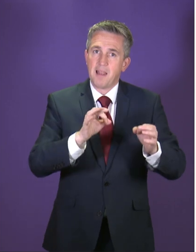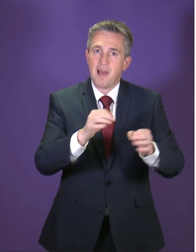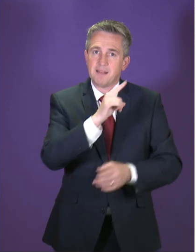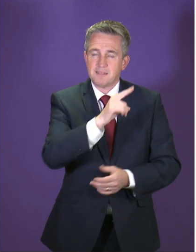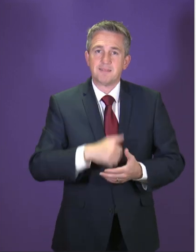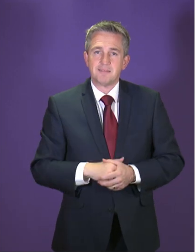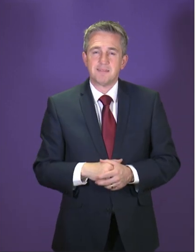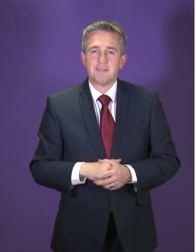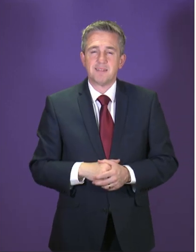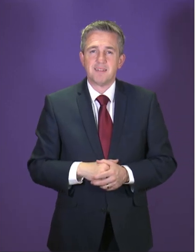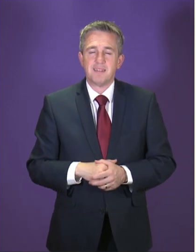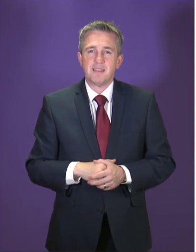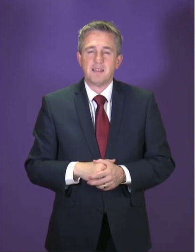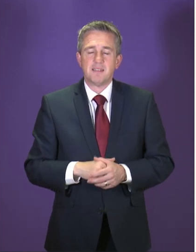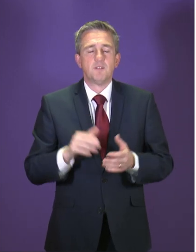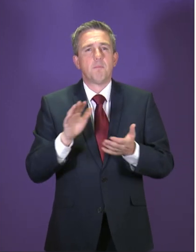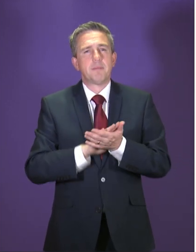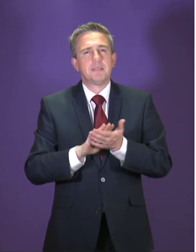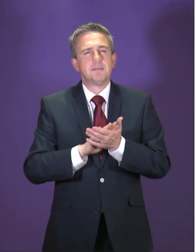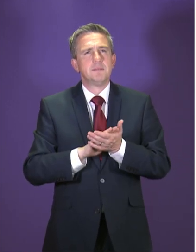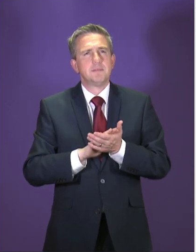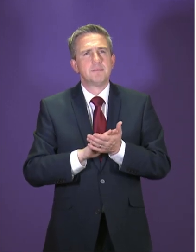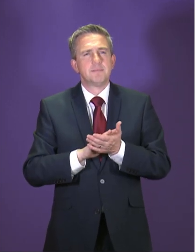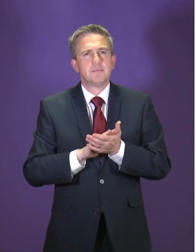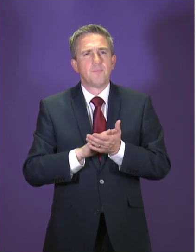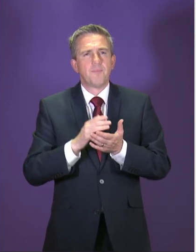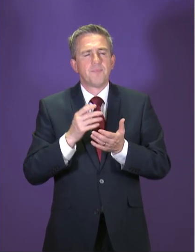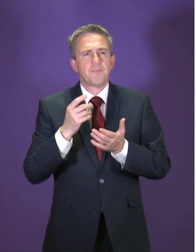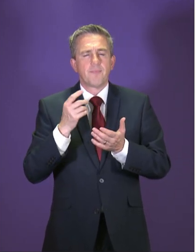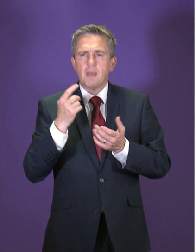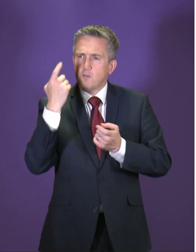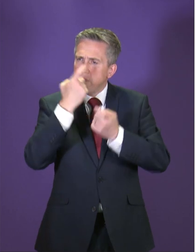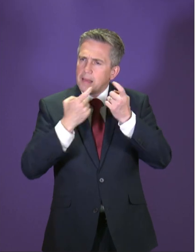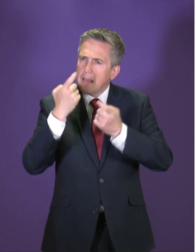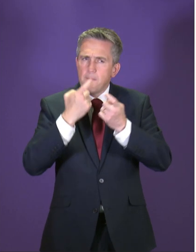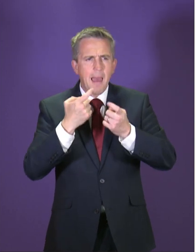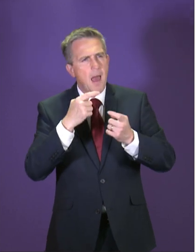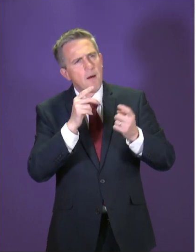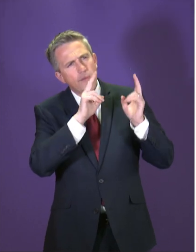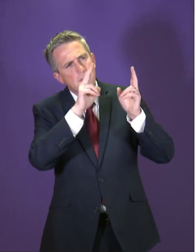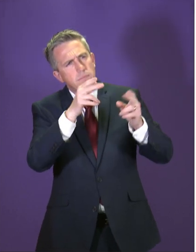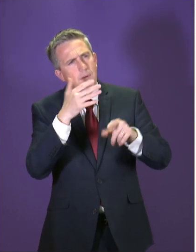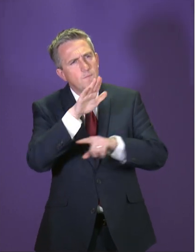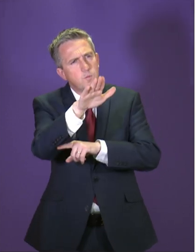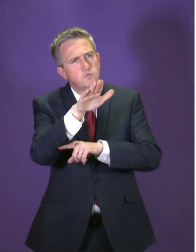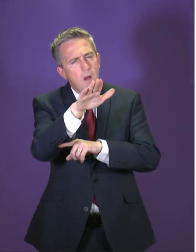And that sort of makes you think in a very, very different way of what is the future of that, and